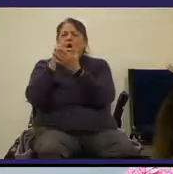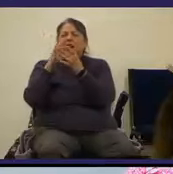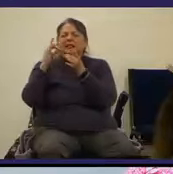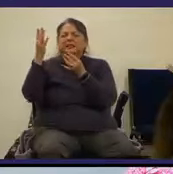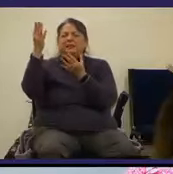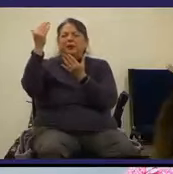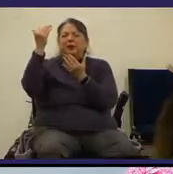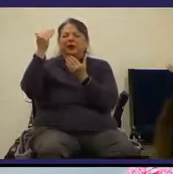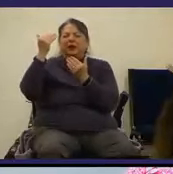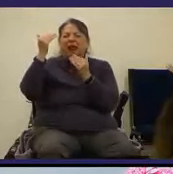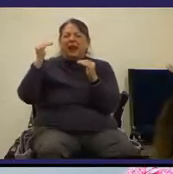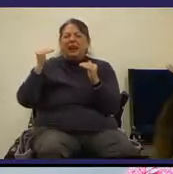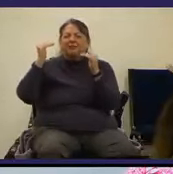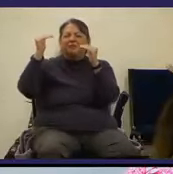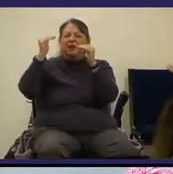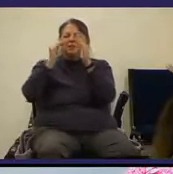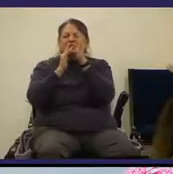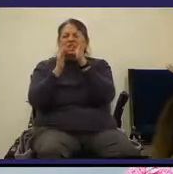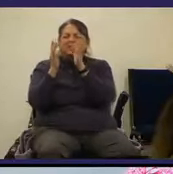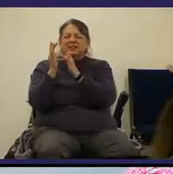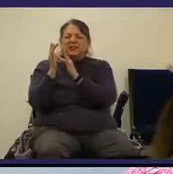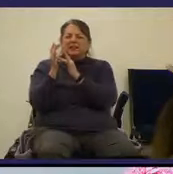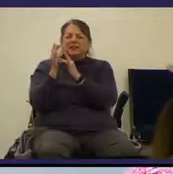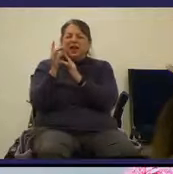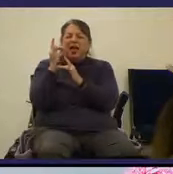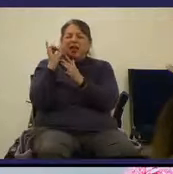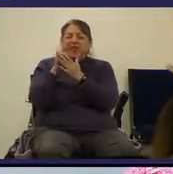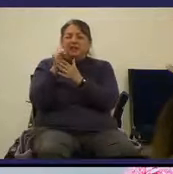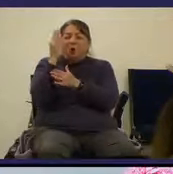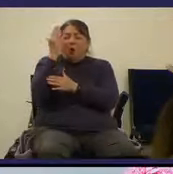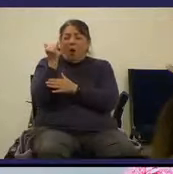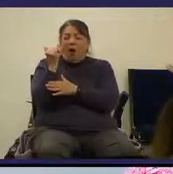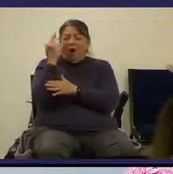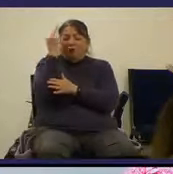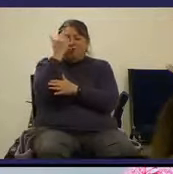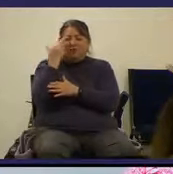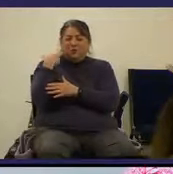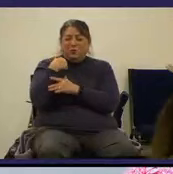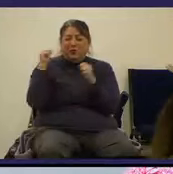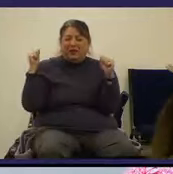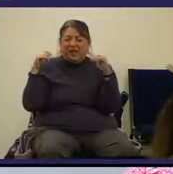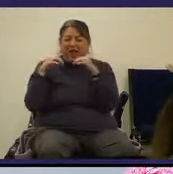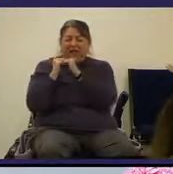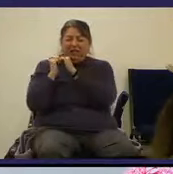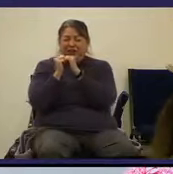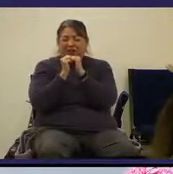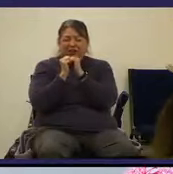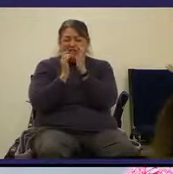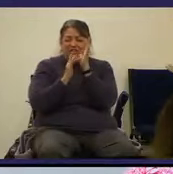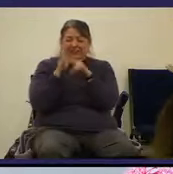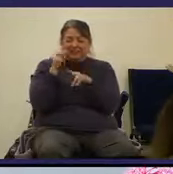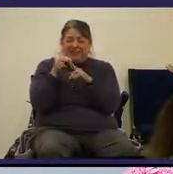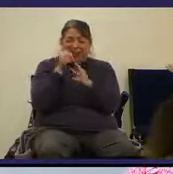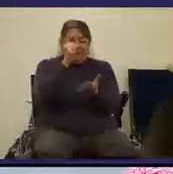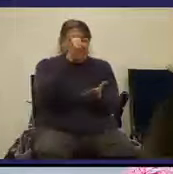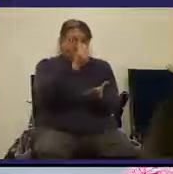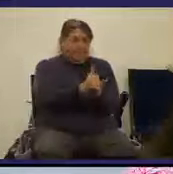exalt and lift up Jesus. It's because of him that we gather. We praise you and thank you in Jesus' name. Amen.